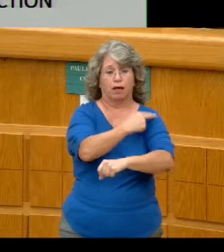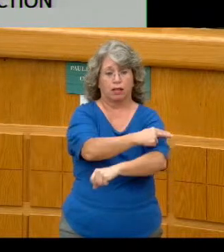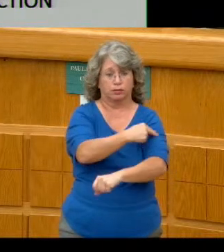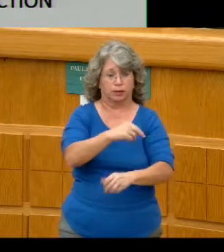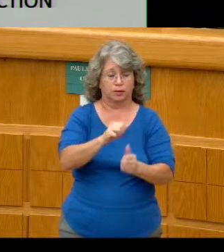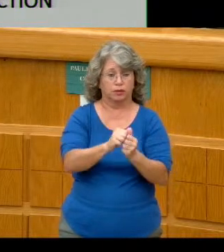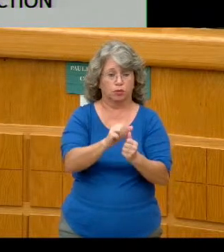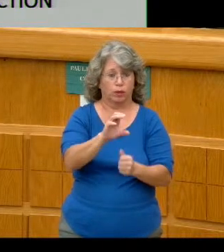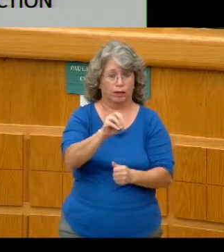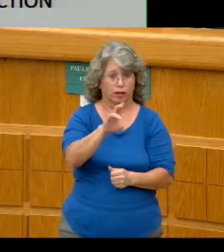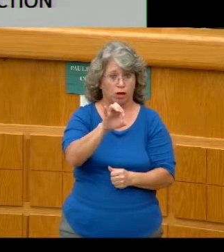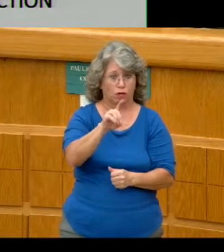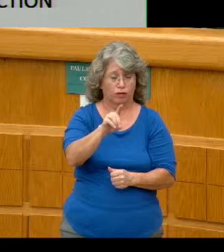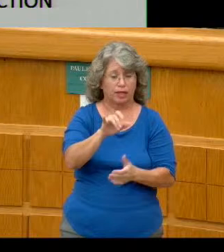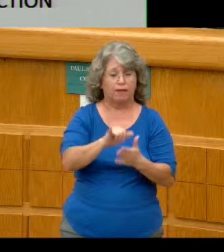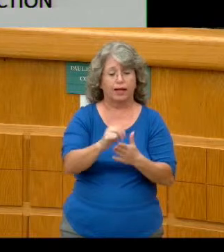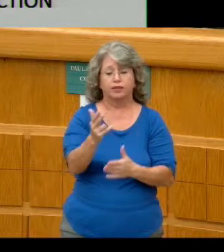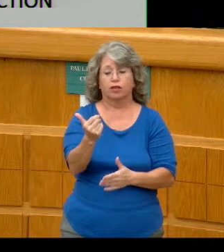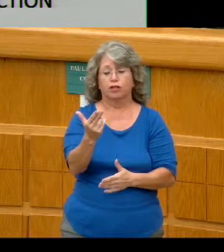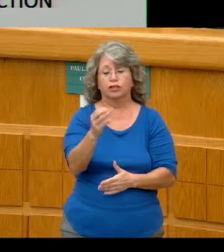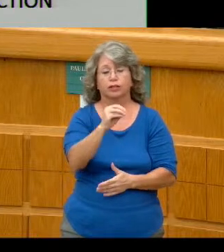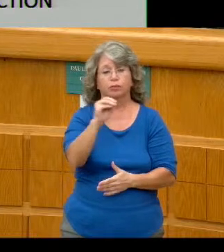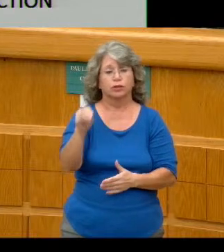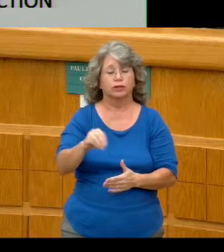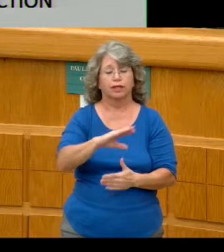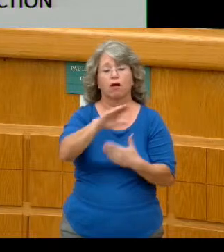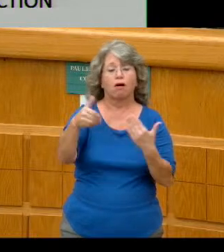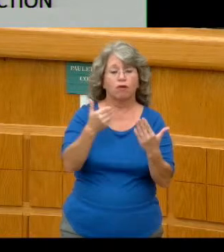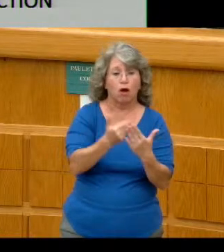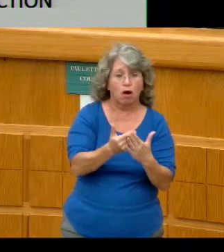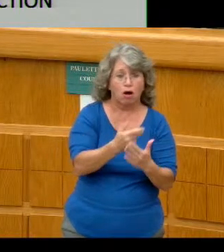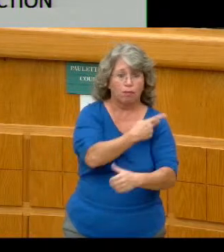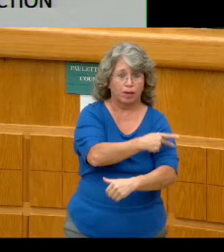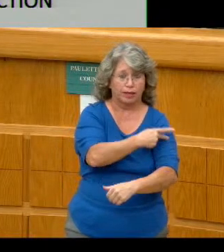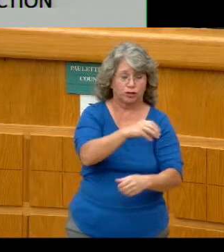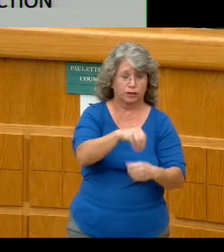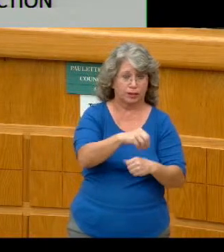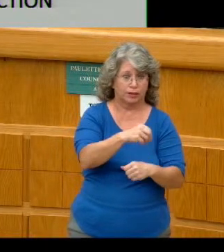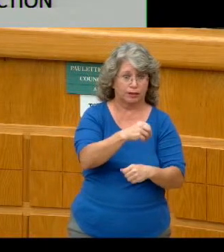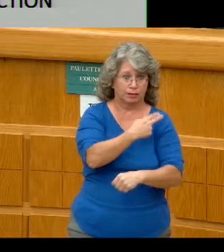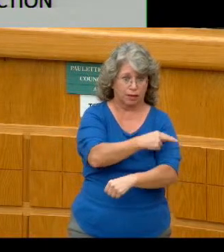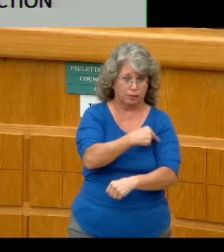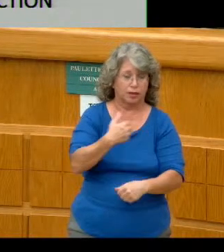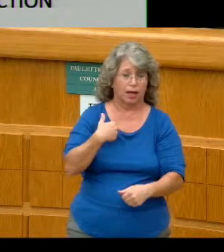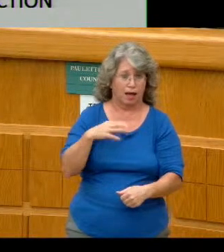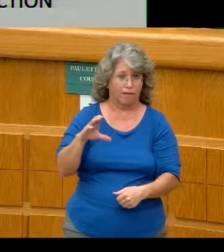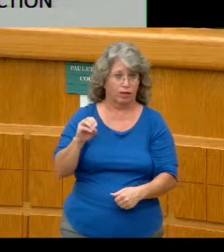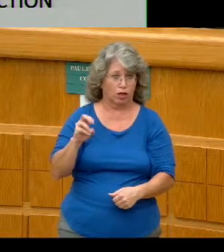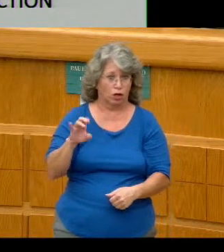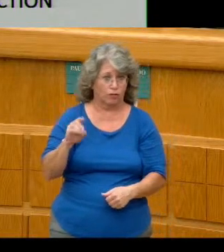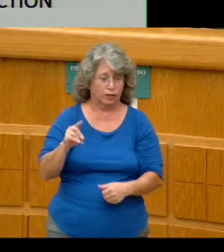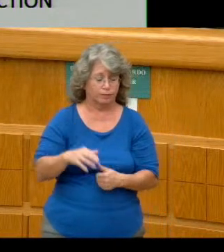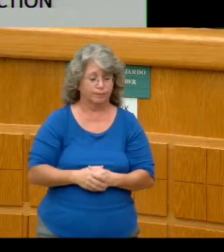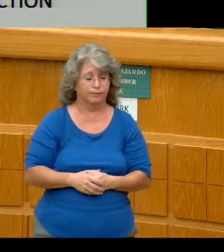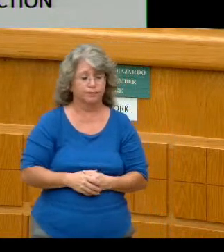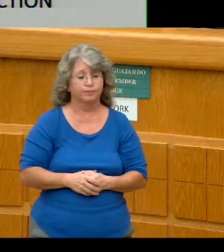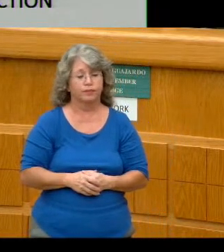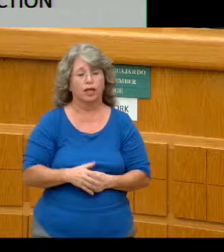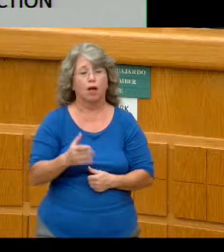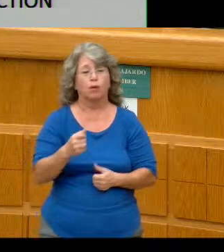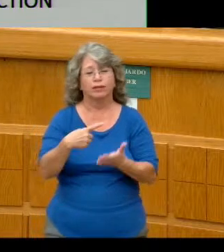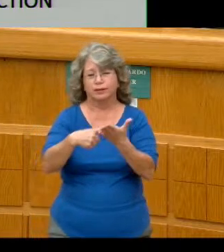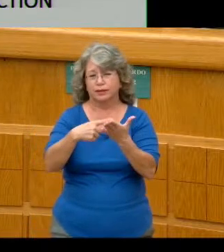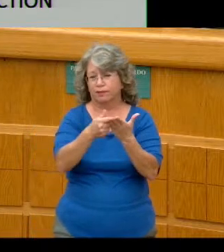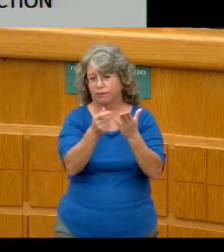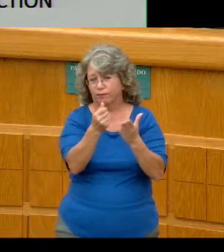that's 13% of all the patients in the hospital have COVID. Now, there's a few things I want to talk about here. Number